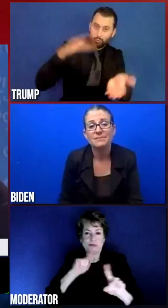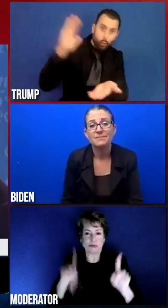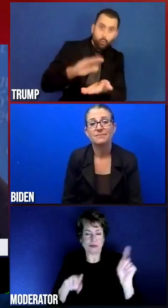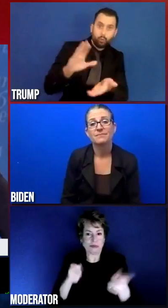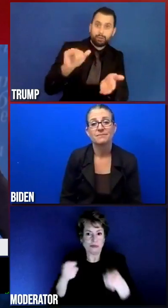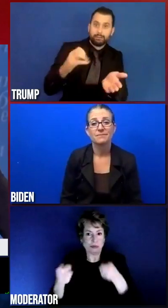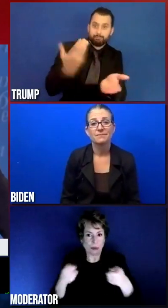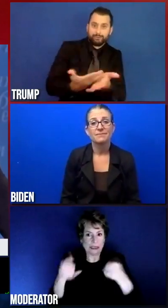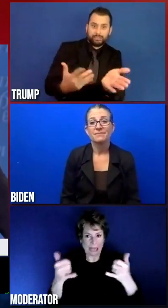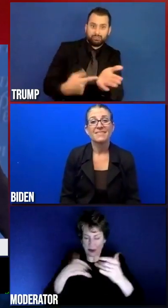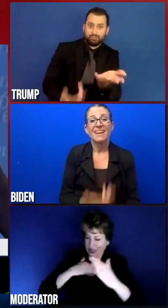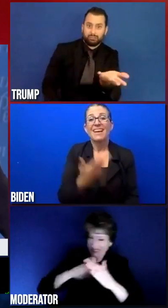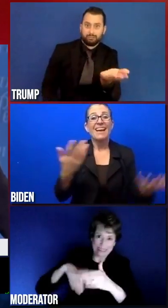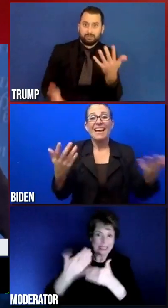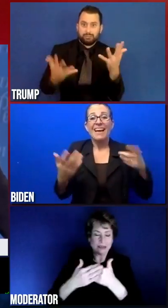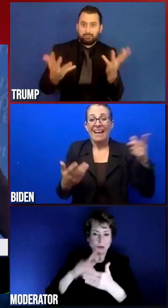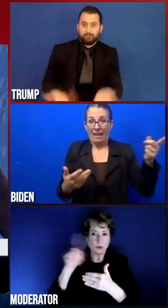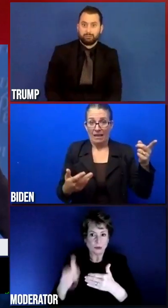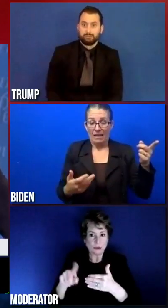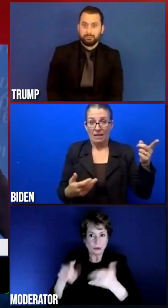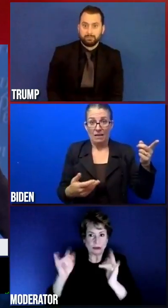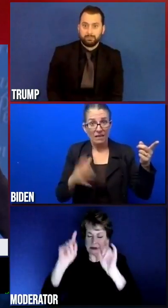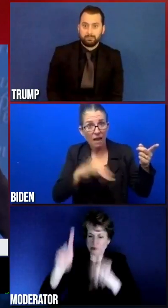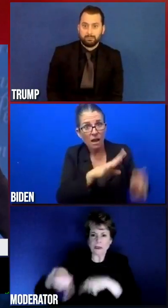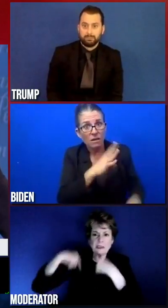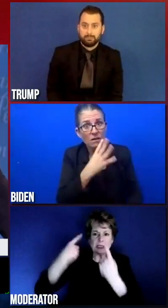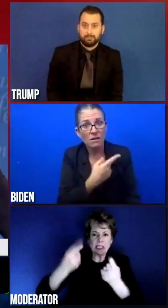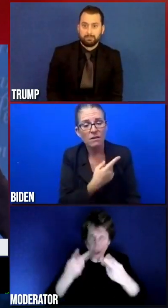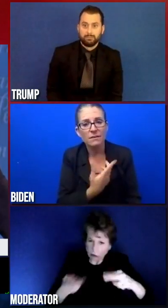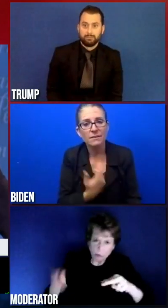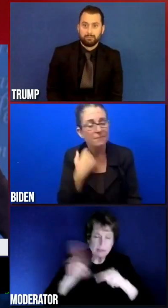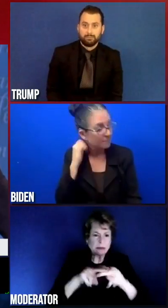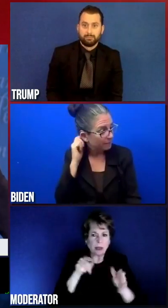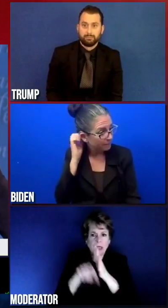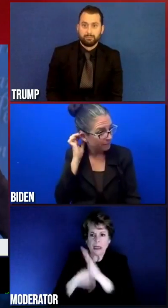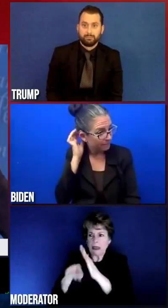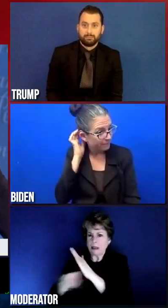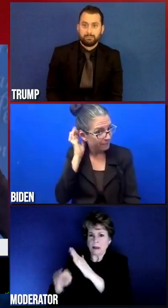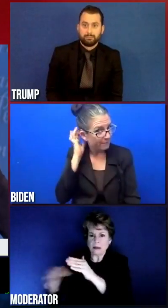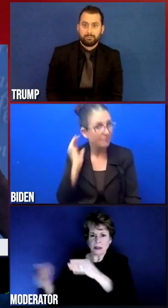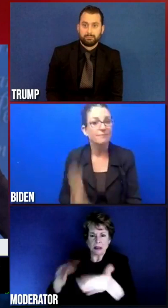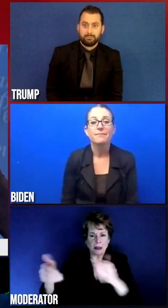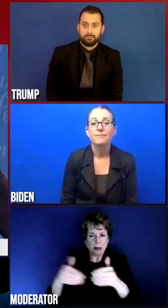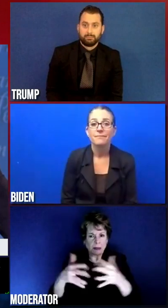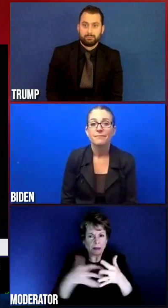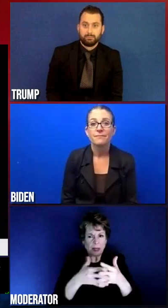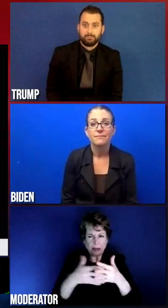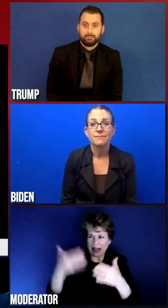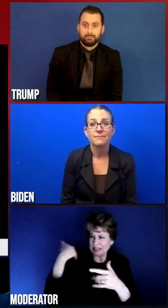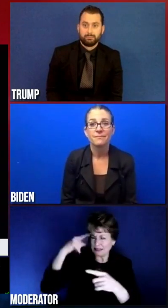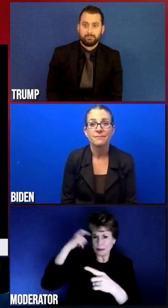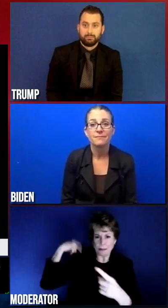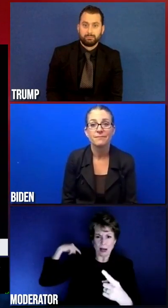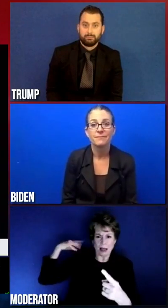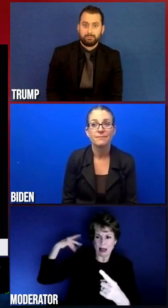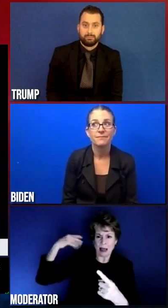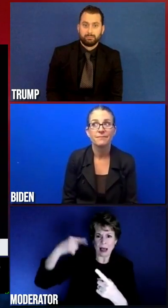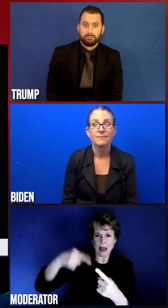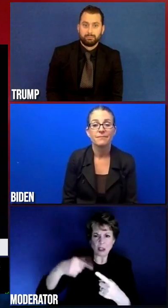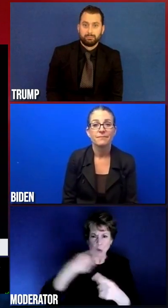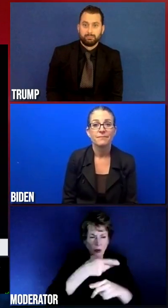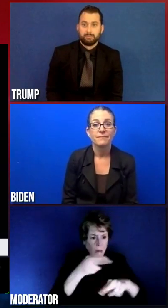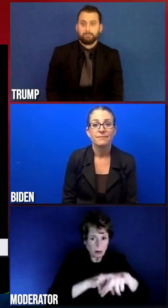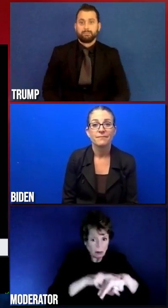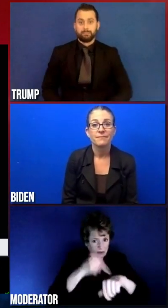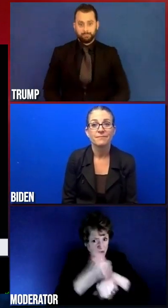dramatic increase in homicides in America this summer, particularly, and you often blame that on Democratic mayors and